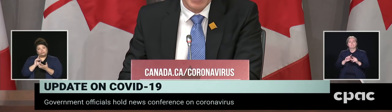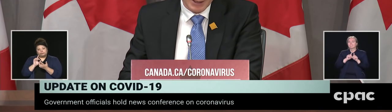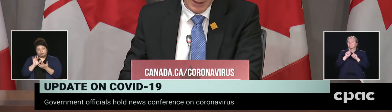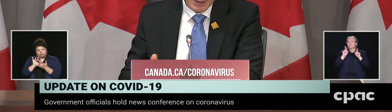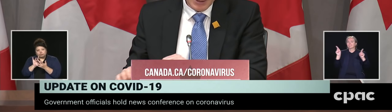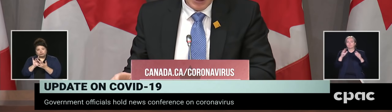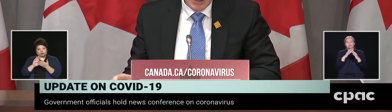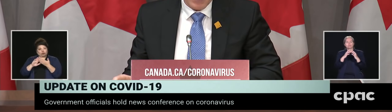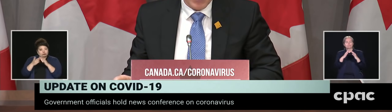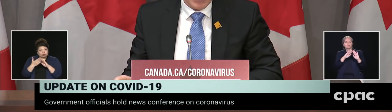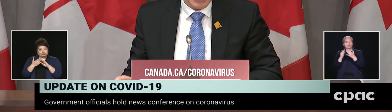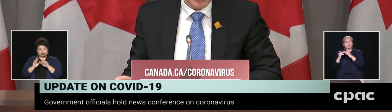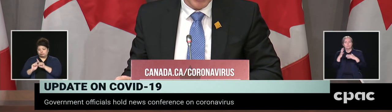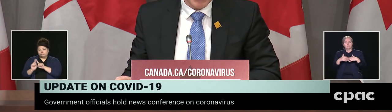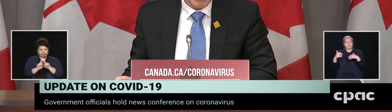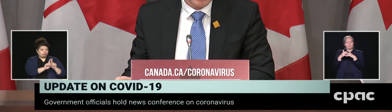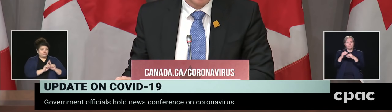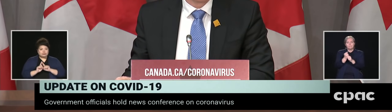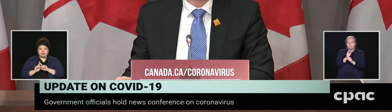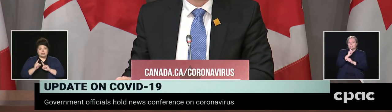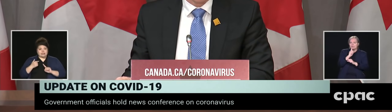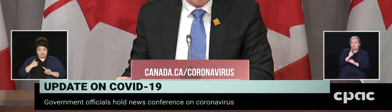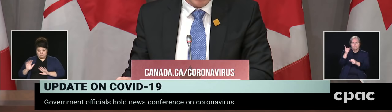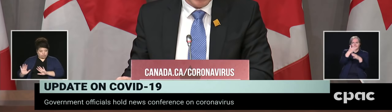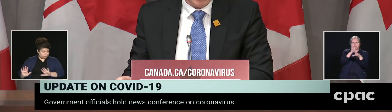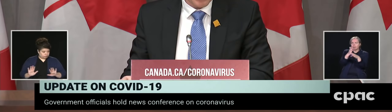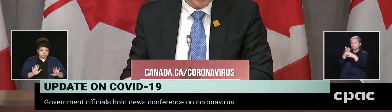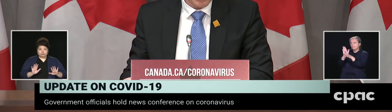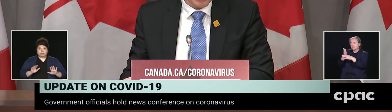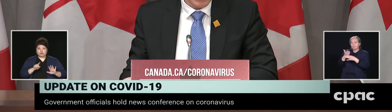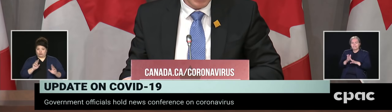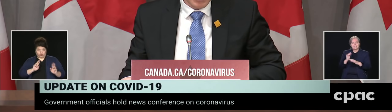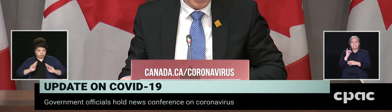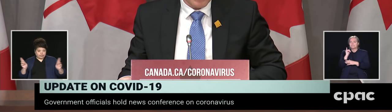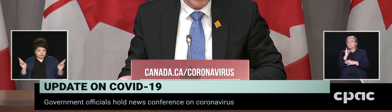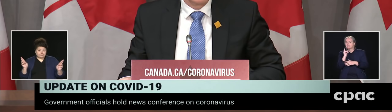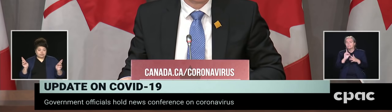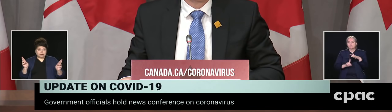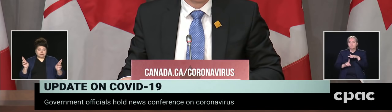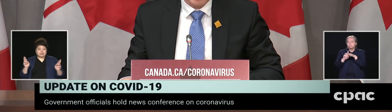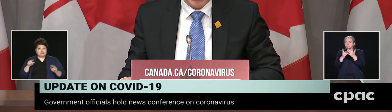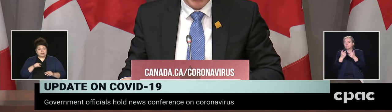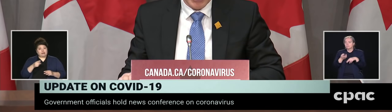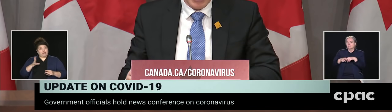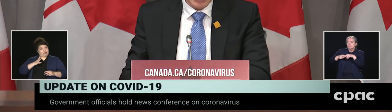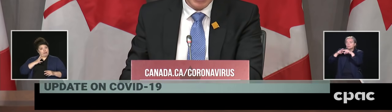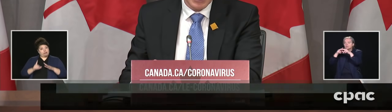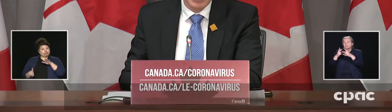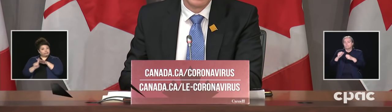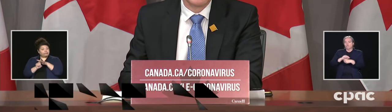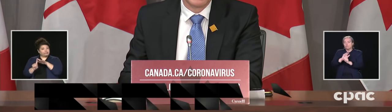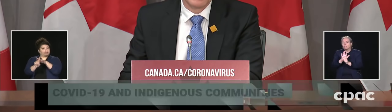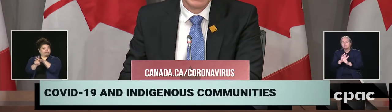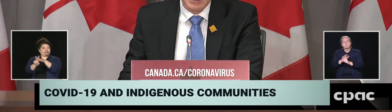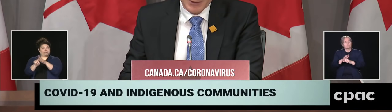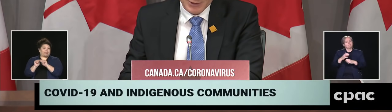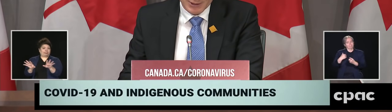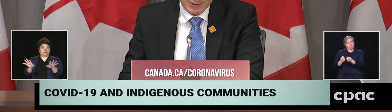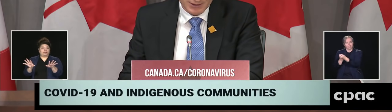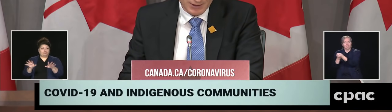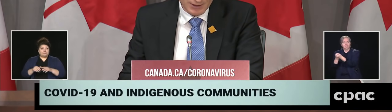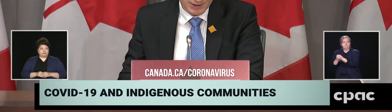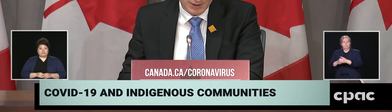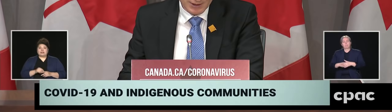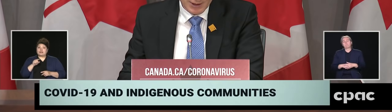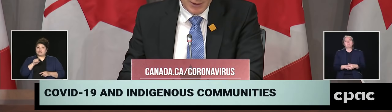toujours préparées à faire face à une augmentation du nombre de cas. A false sense of security can lead to devastating